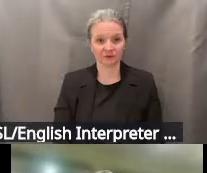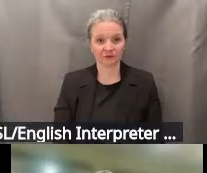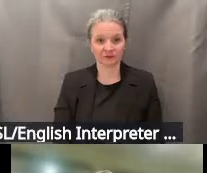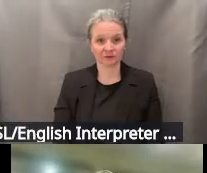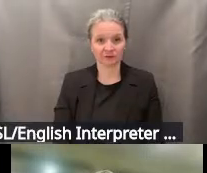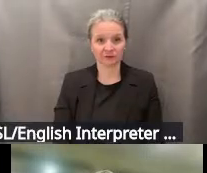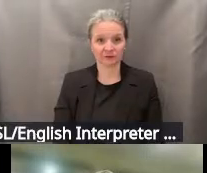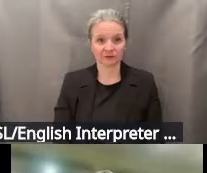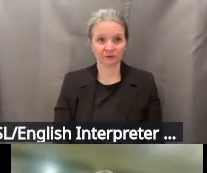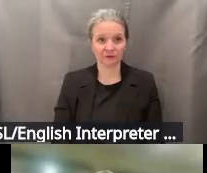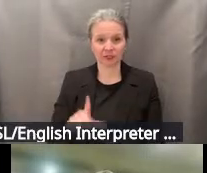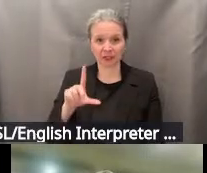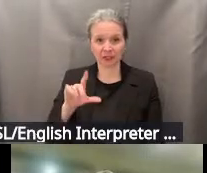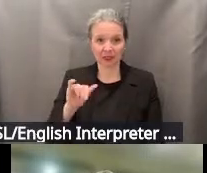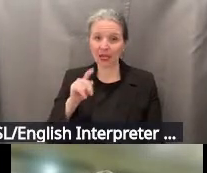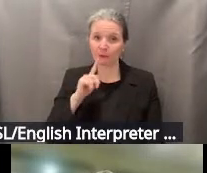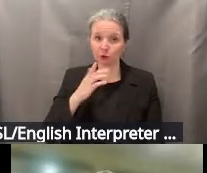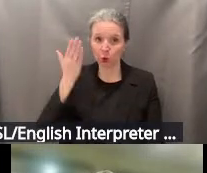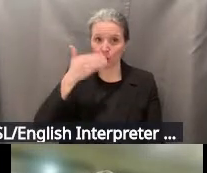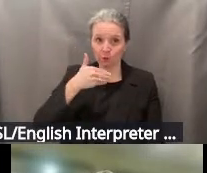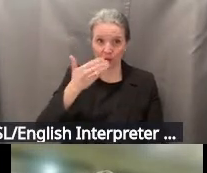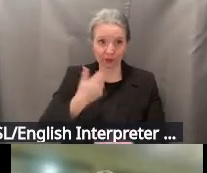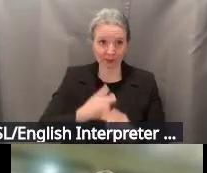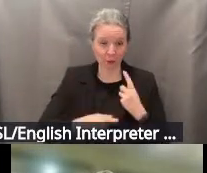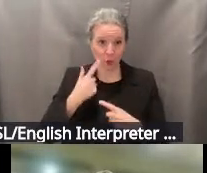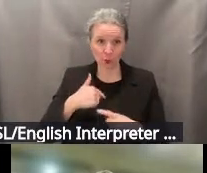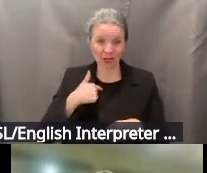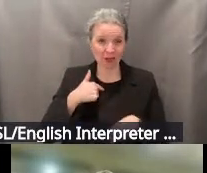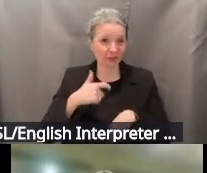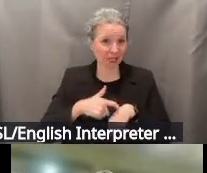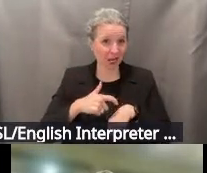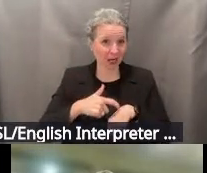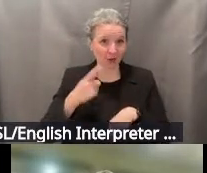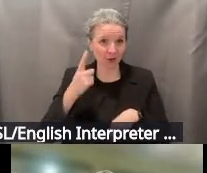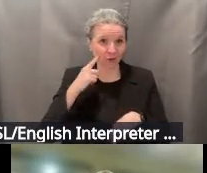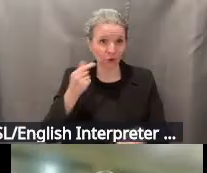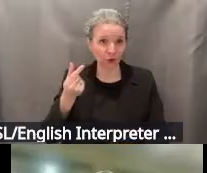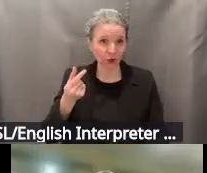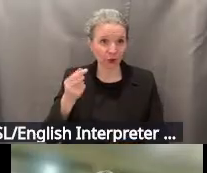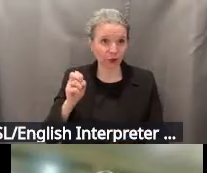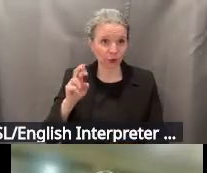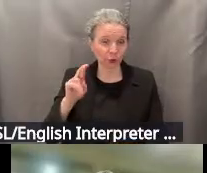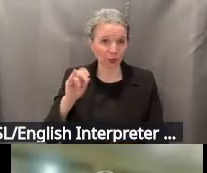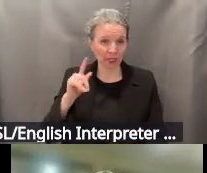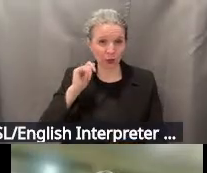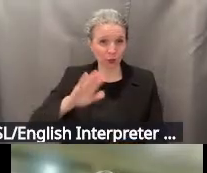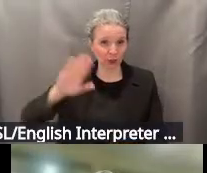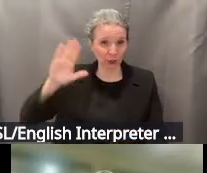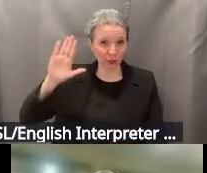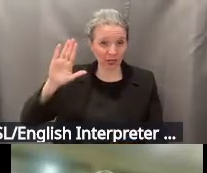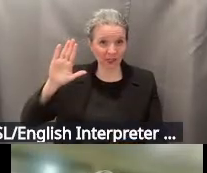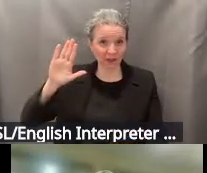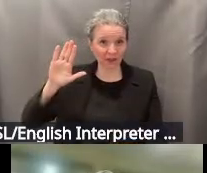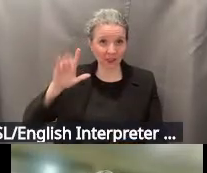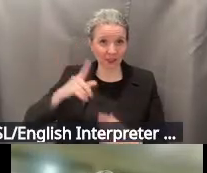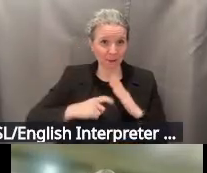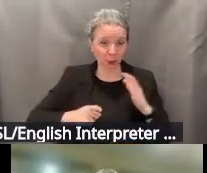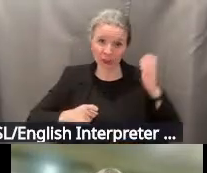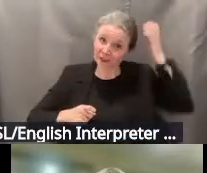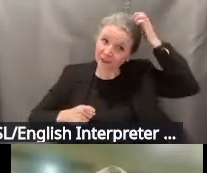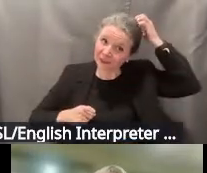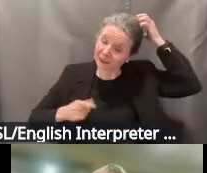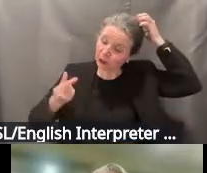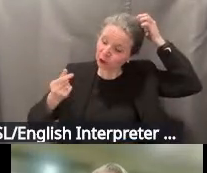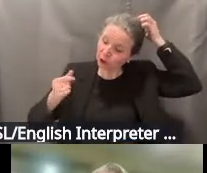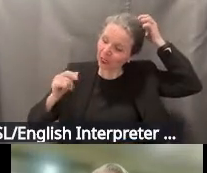So I'm sure to overlook someone. We have time for, Jarena, did you raise your hand and then disappear? I'm